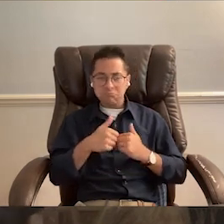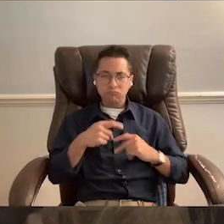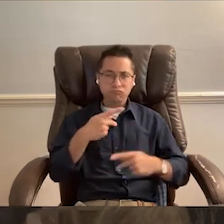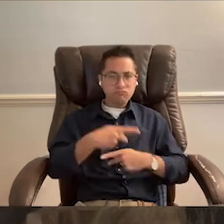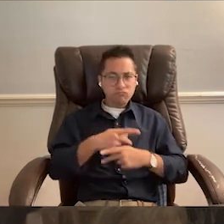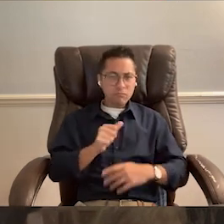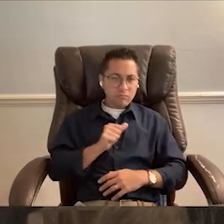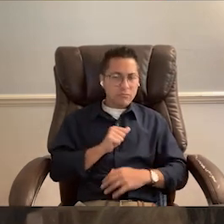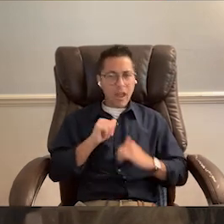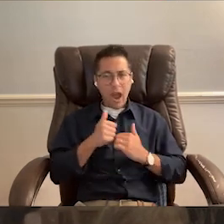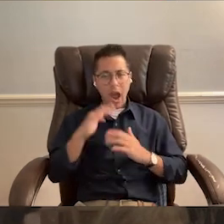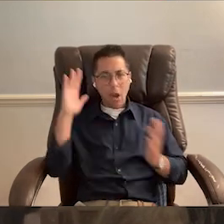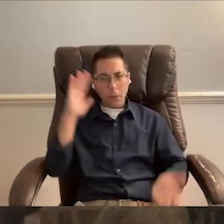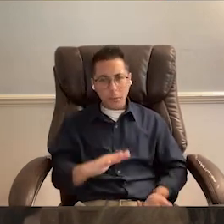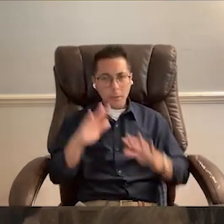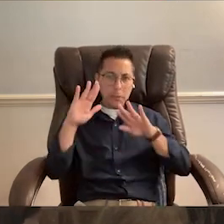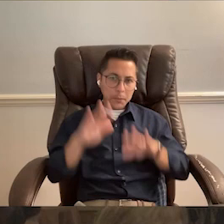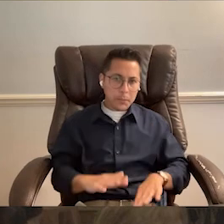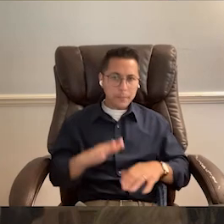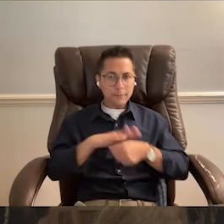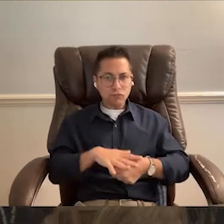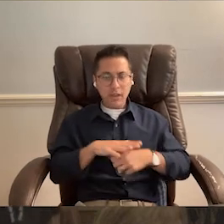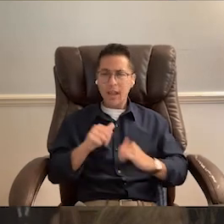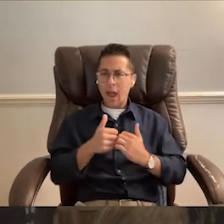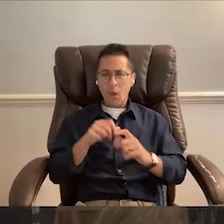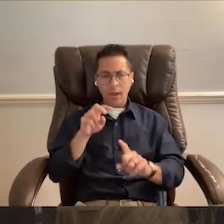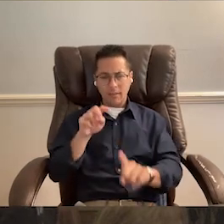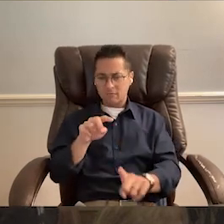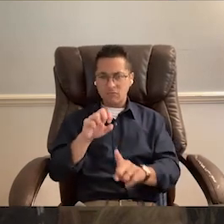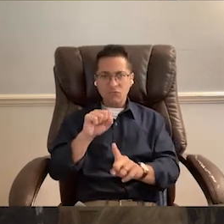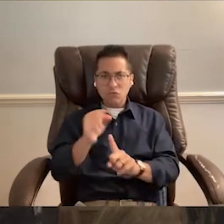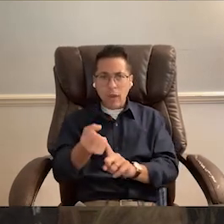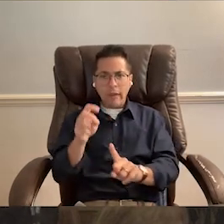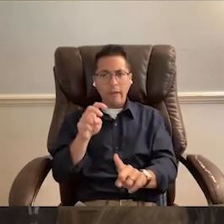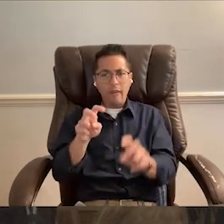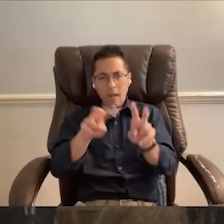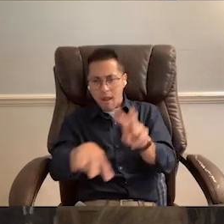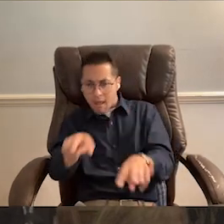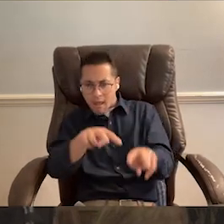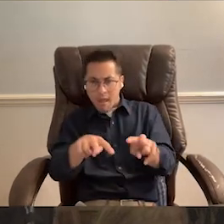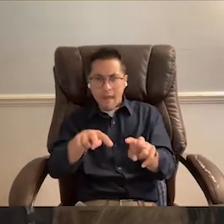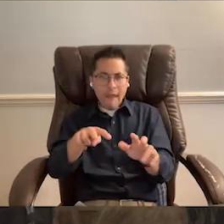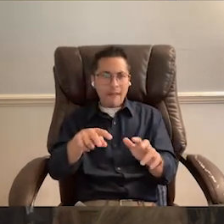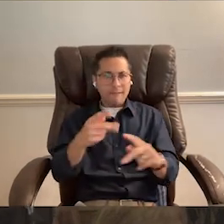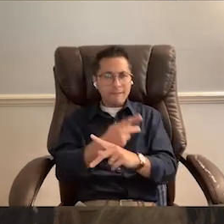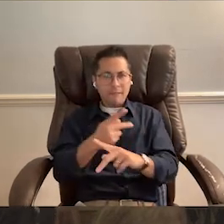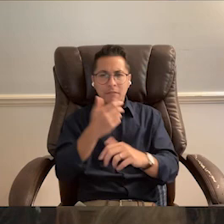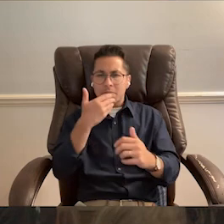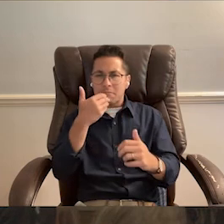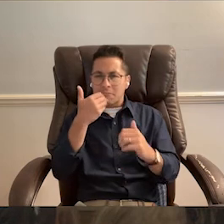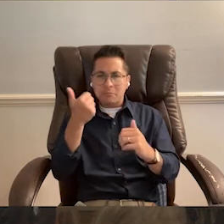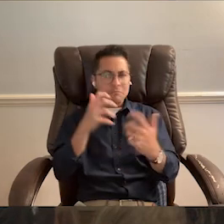about self-care. How do we take care of ourselves? How do we de-stress? How do we look at the